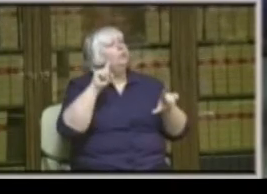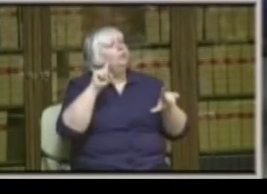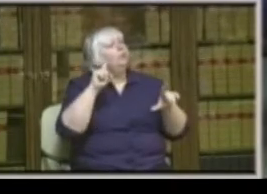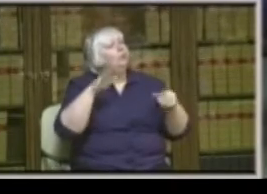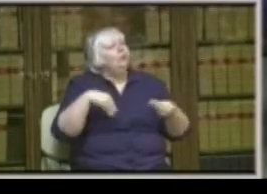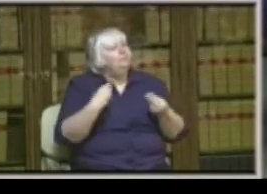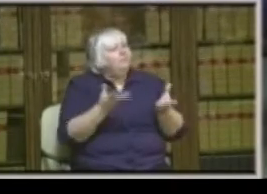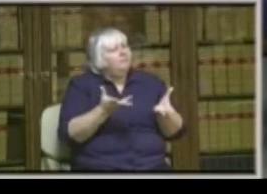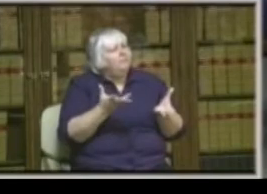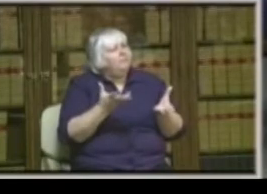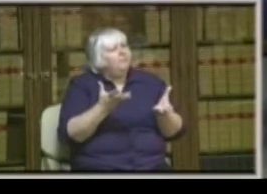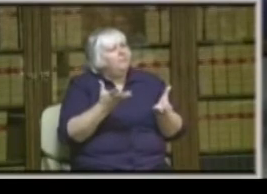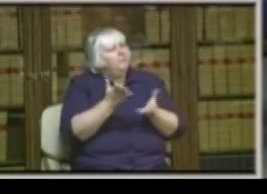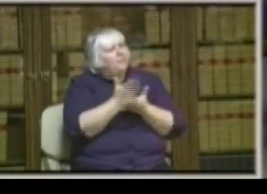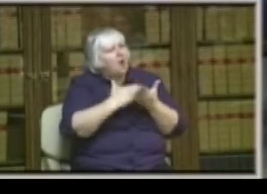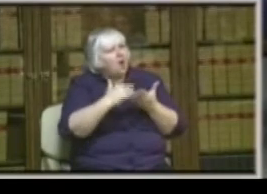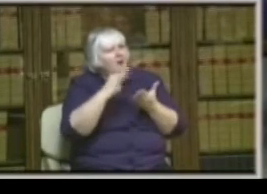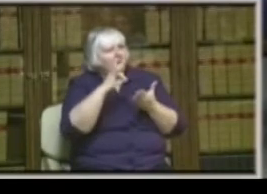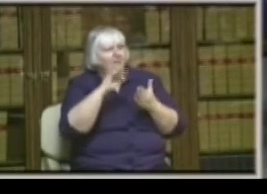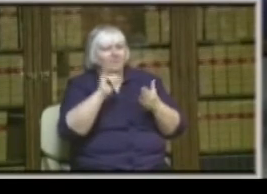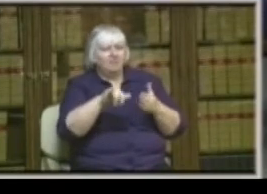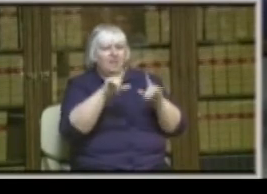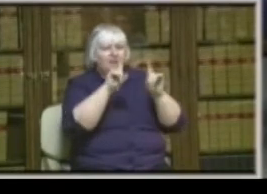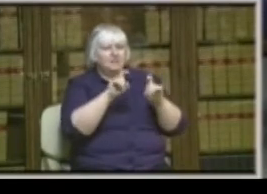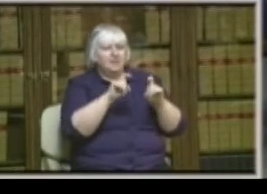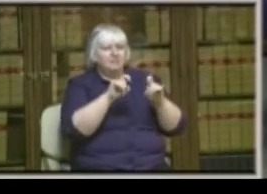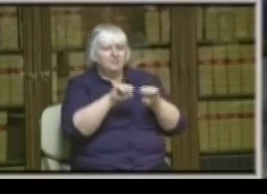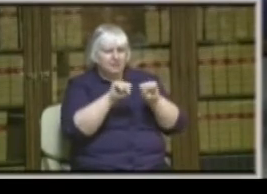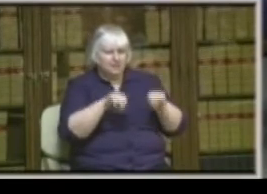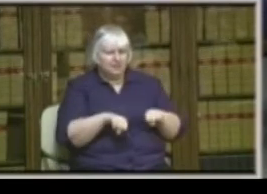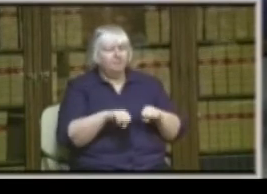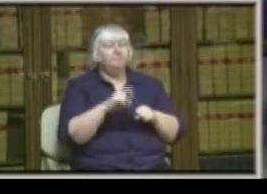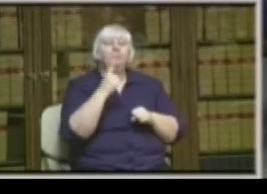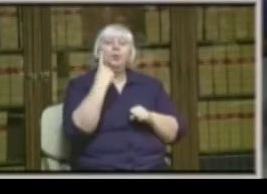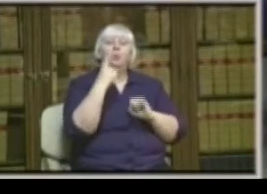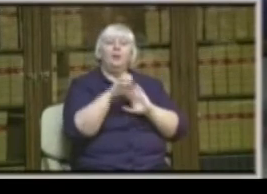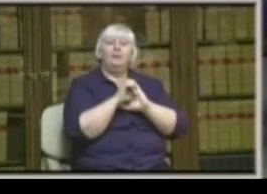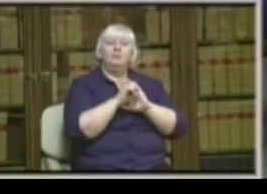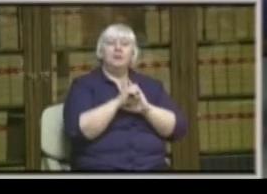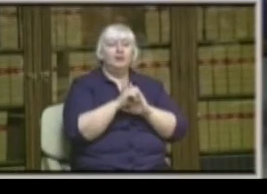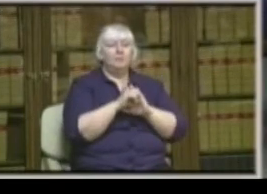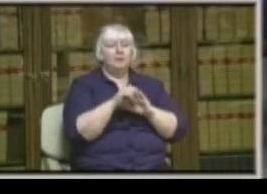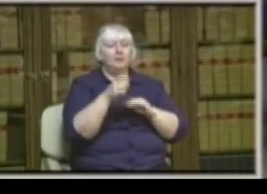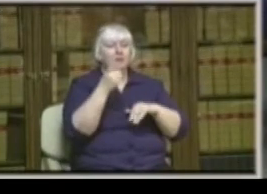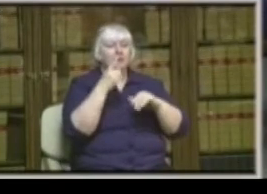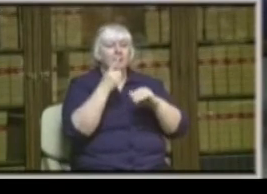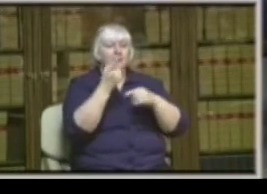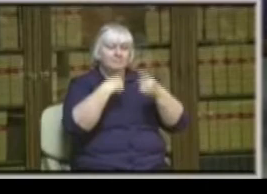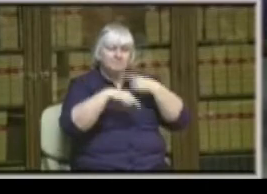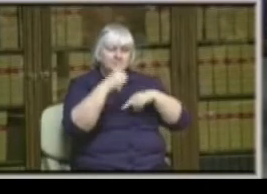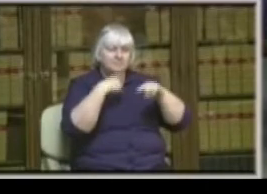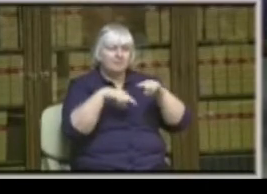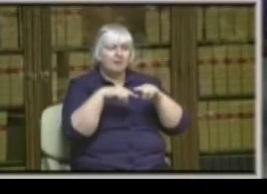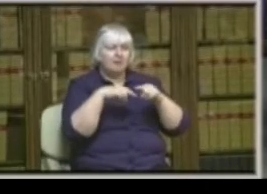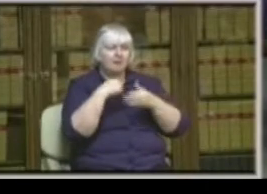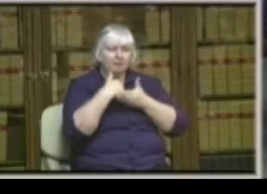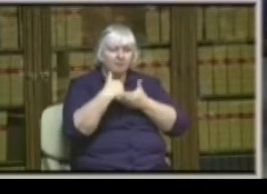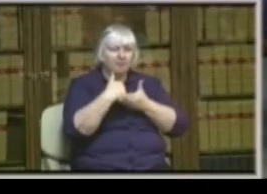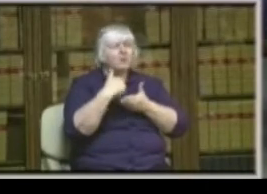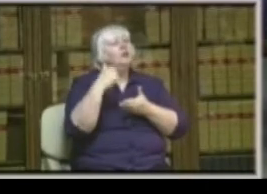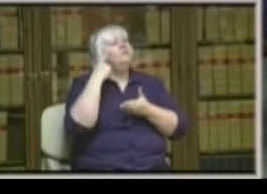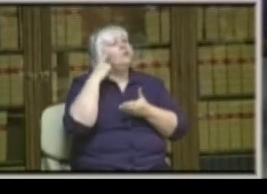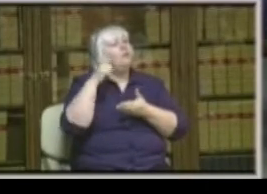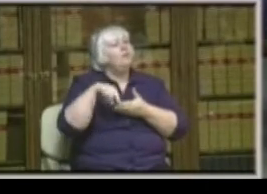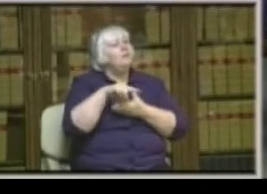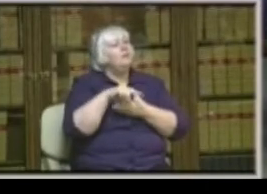as part of the assessment system. So for example, in assigning accommodation, for example, if the